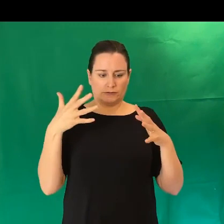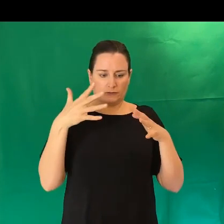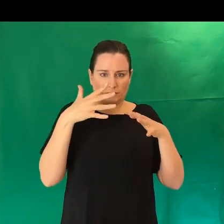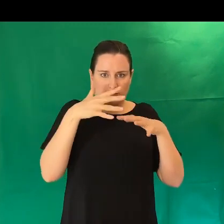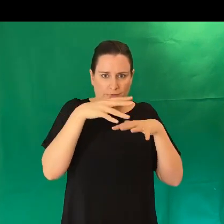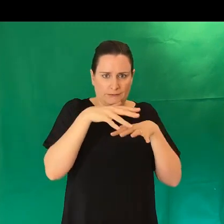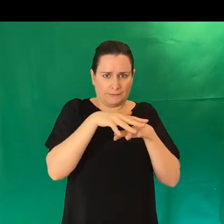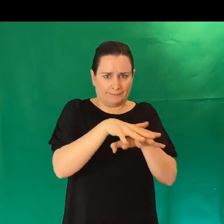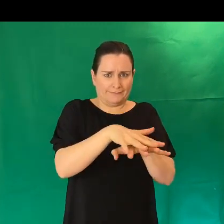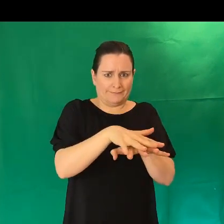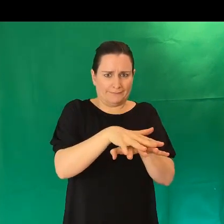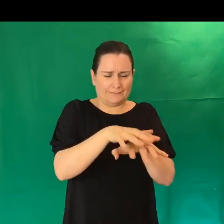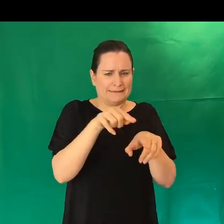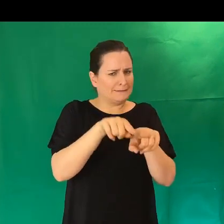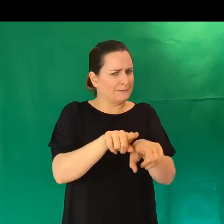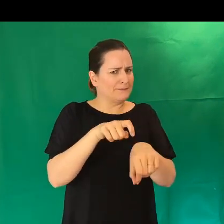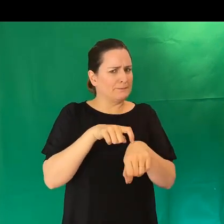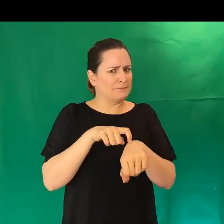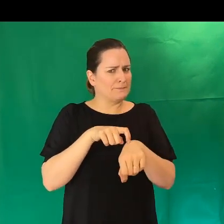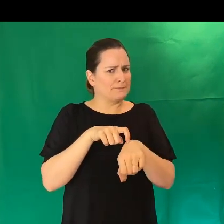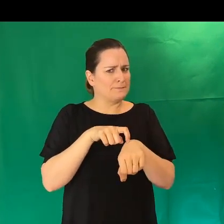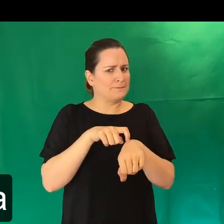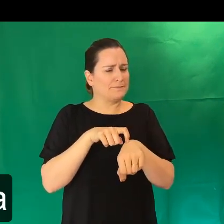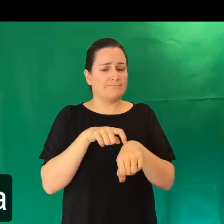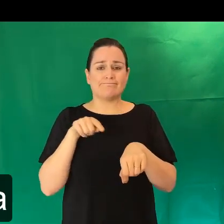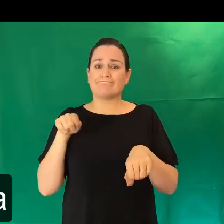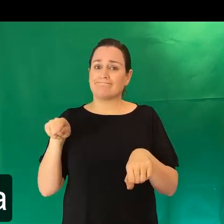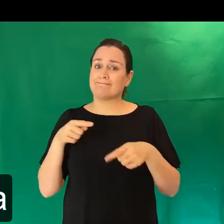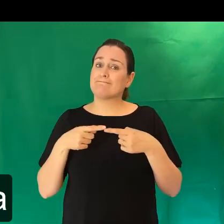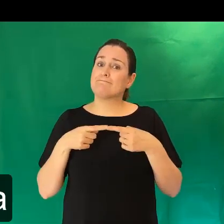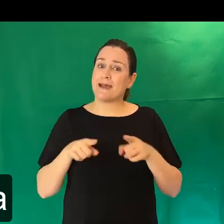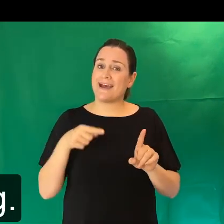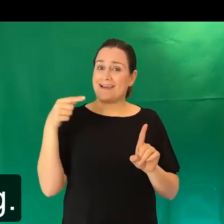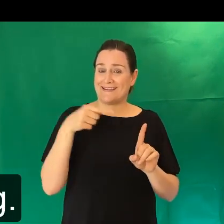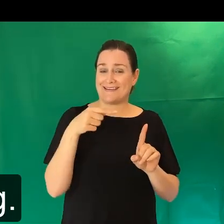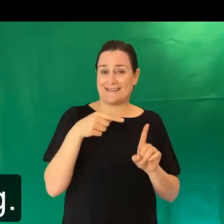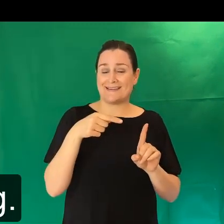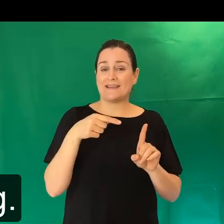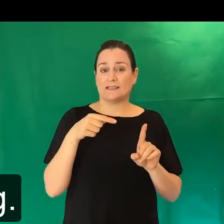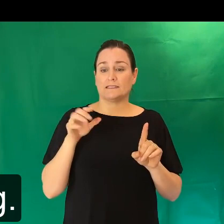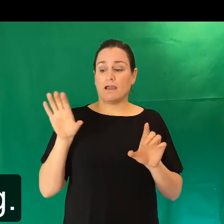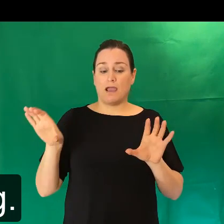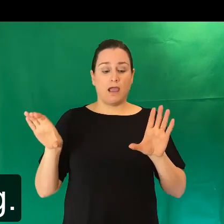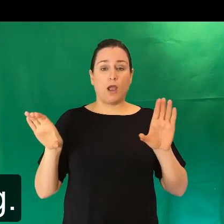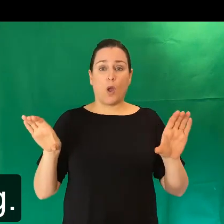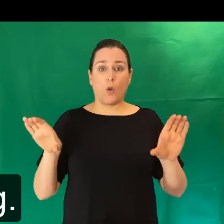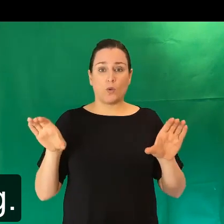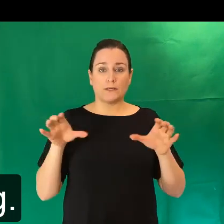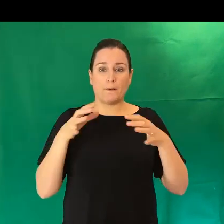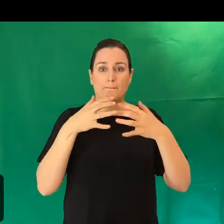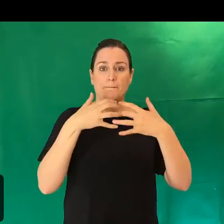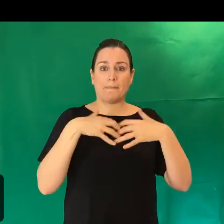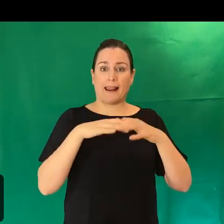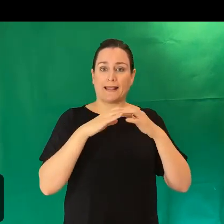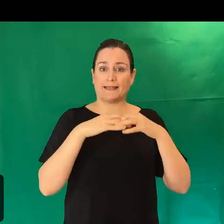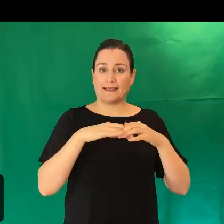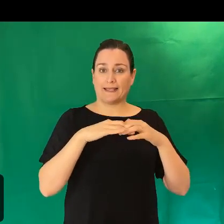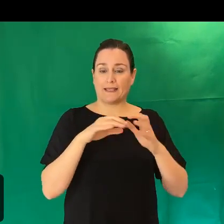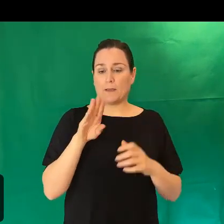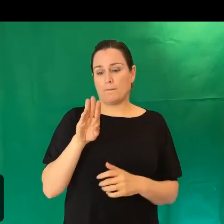simultaneously at the same time. And this leads to a phenomenon which actually has got a different name, which is code blending.